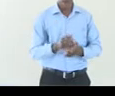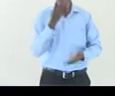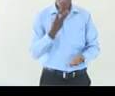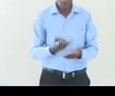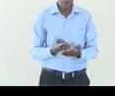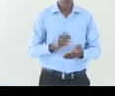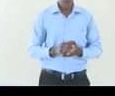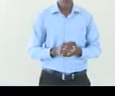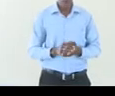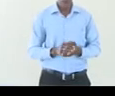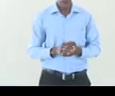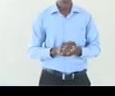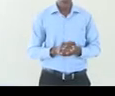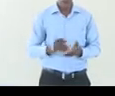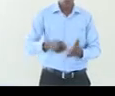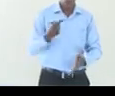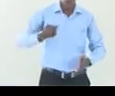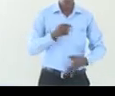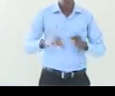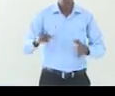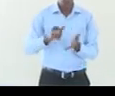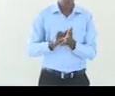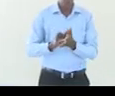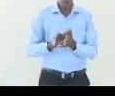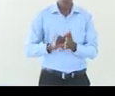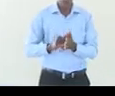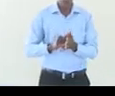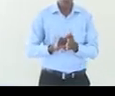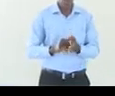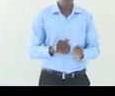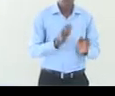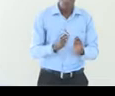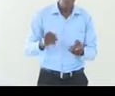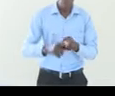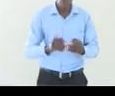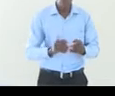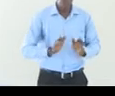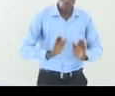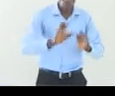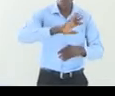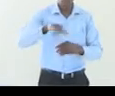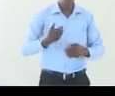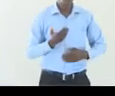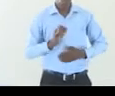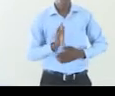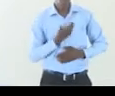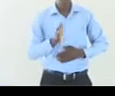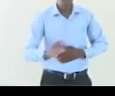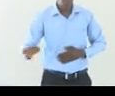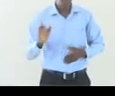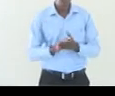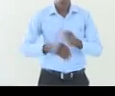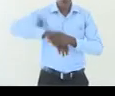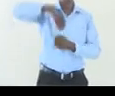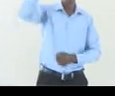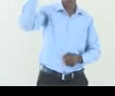Well, once we do that, we should be prepared to ship all our children overseas. Because if they are going to come here, here